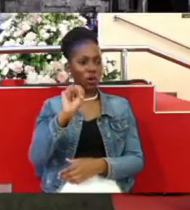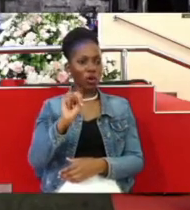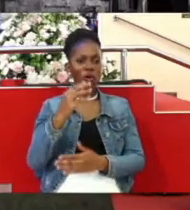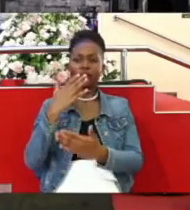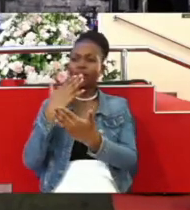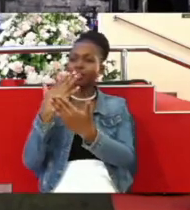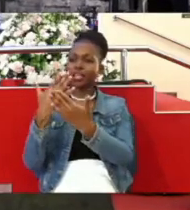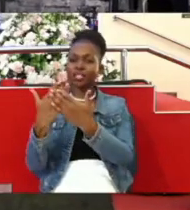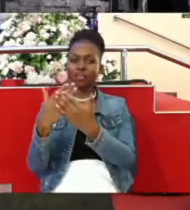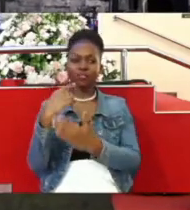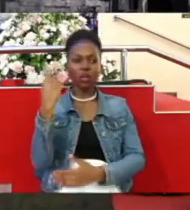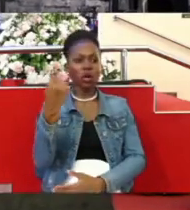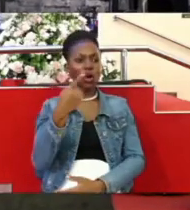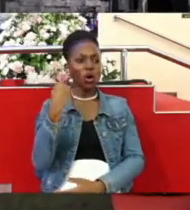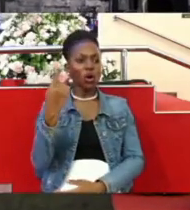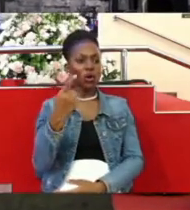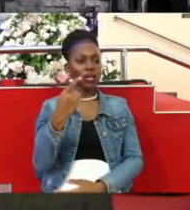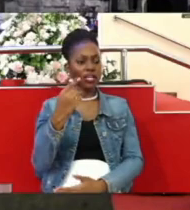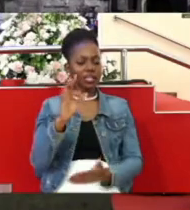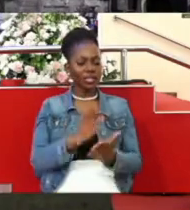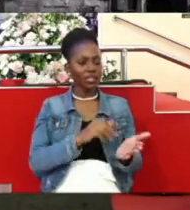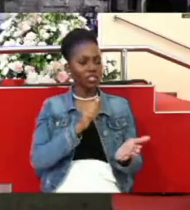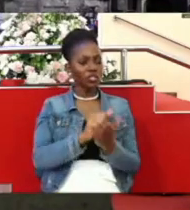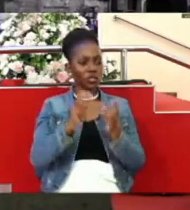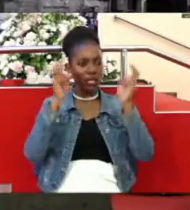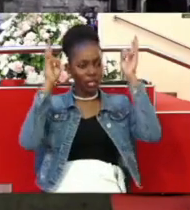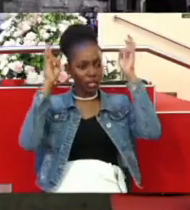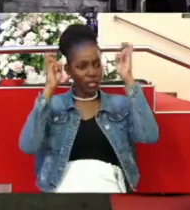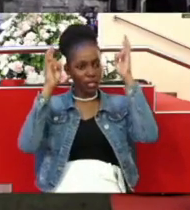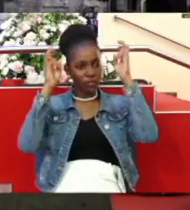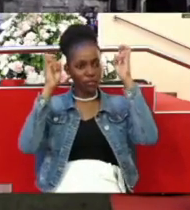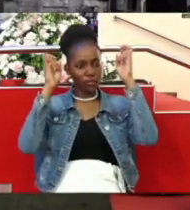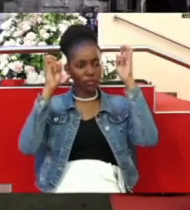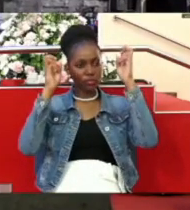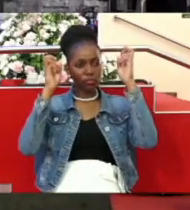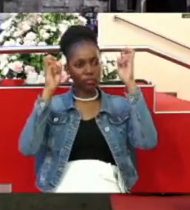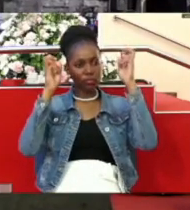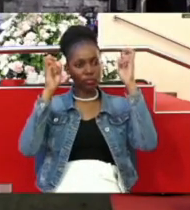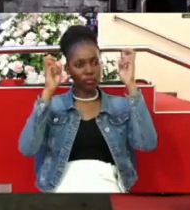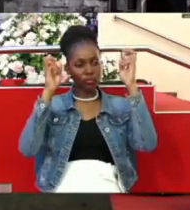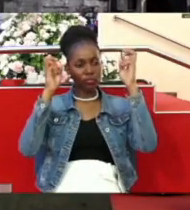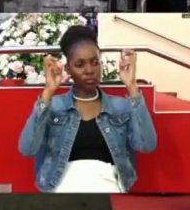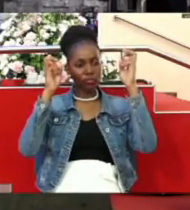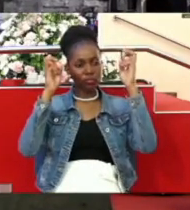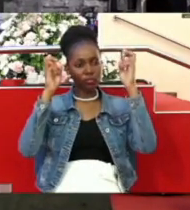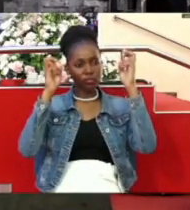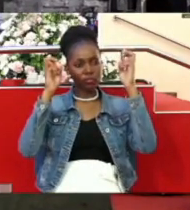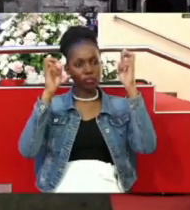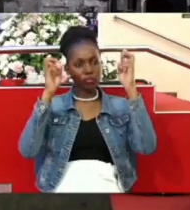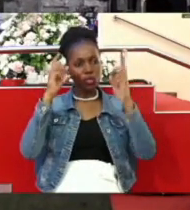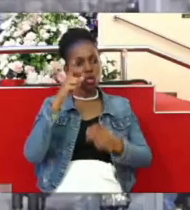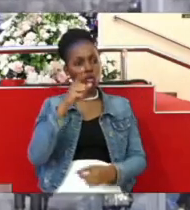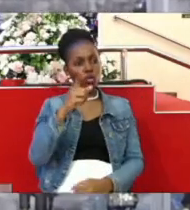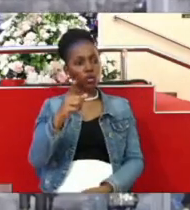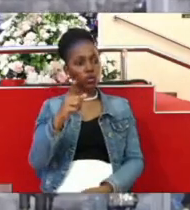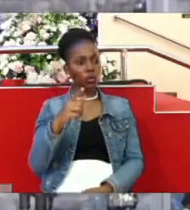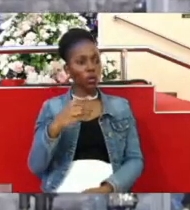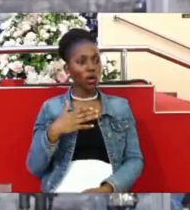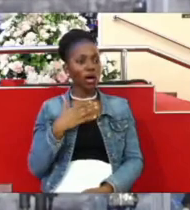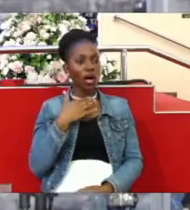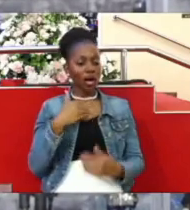only binding and losing. Wakati wote ni kufunga na kufungua. You are